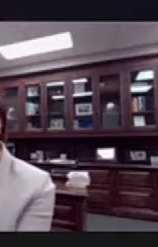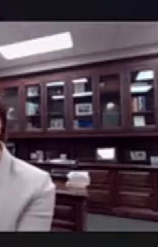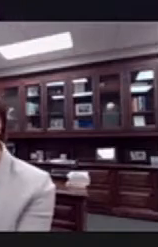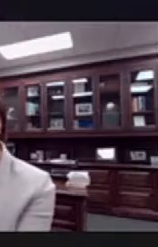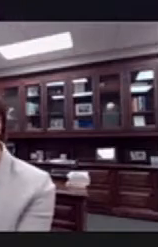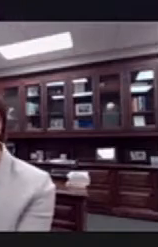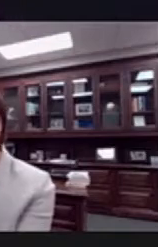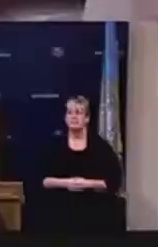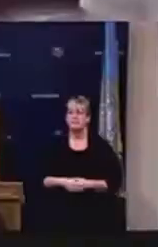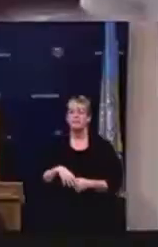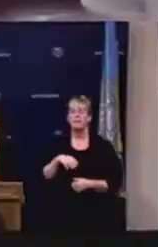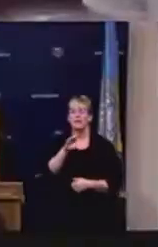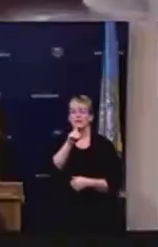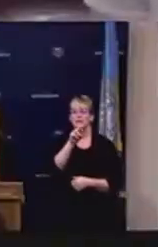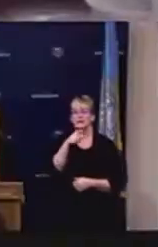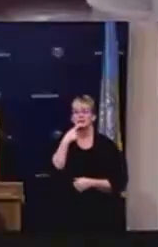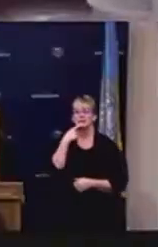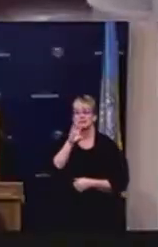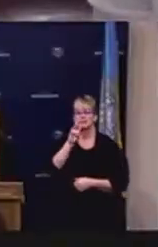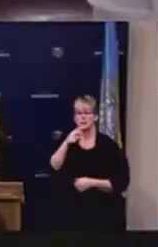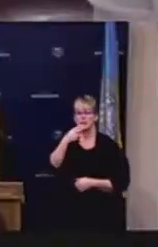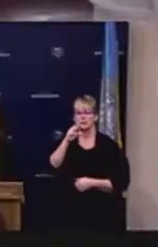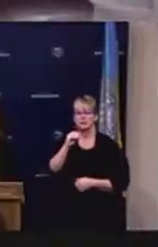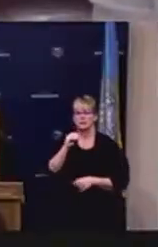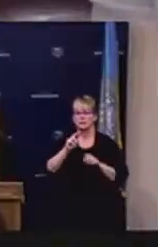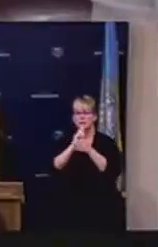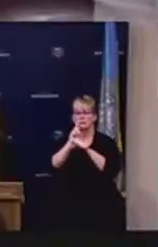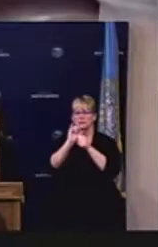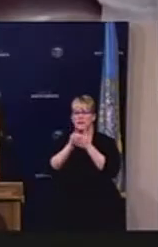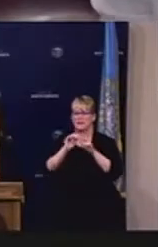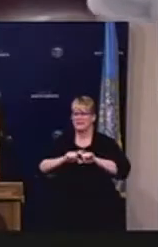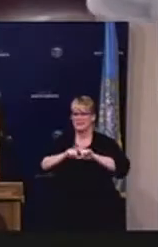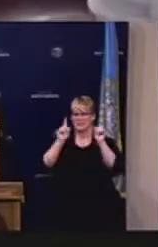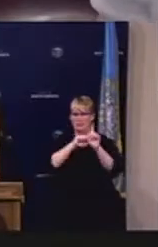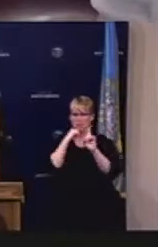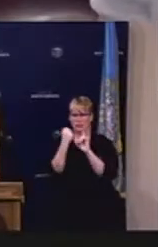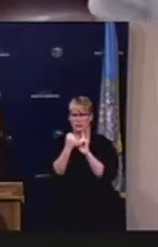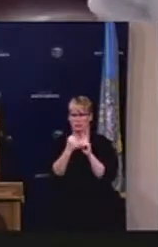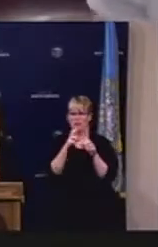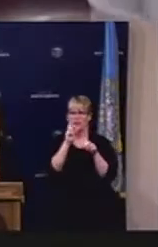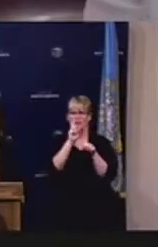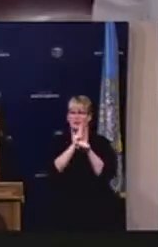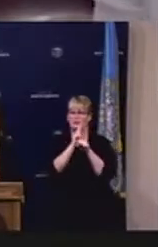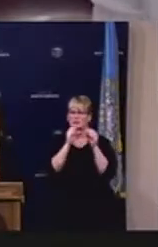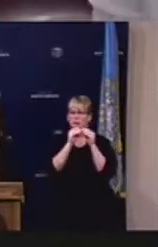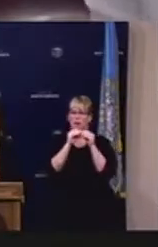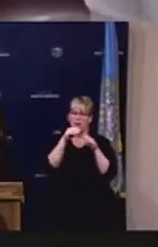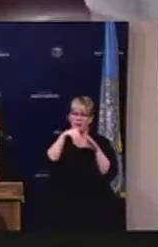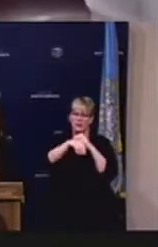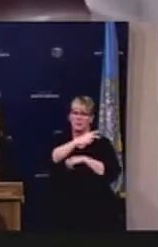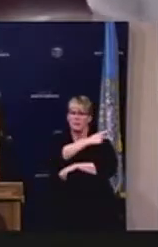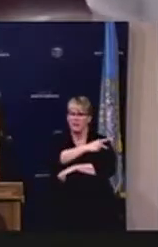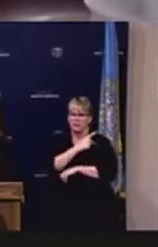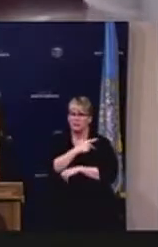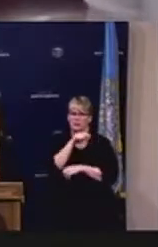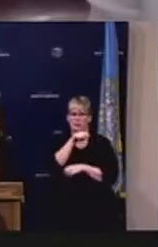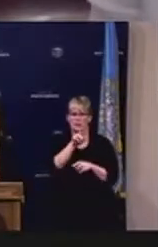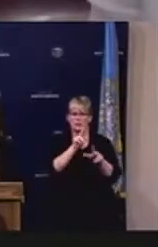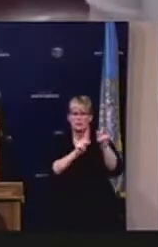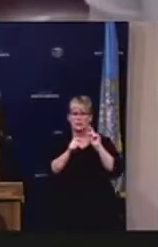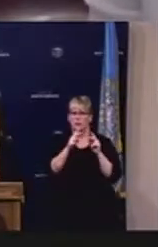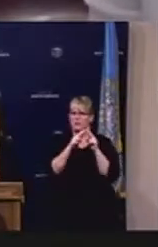the WHO is using it in a very different situation, and they're much more using it on the inpatient setting and those individuals that are critically